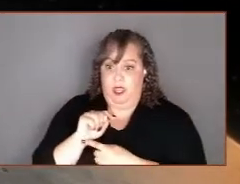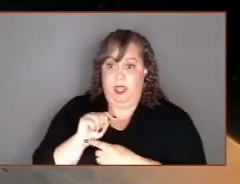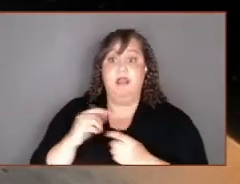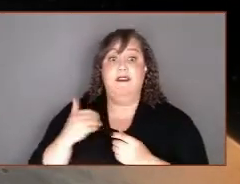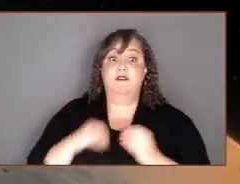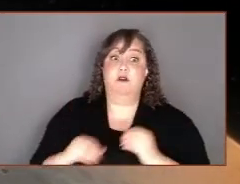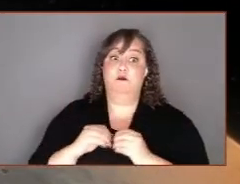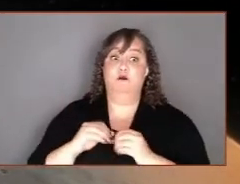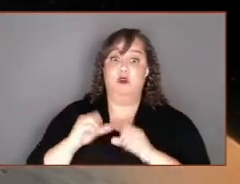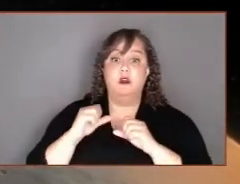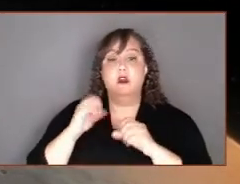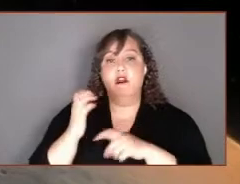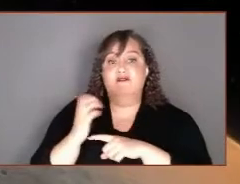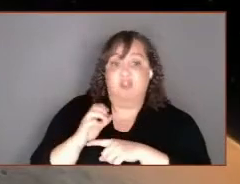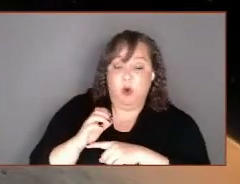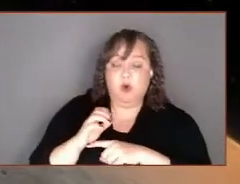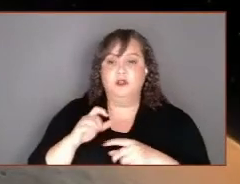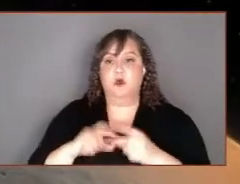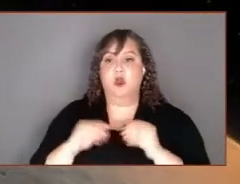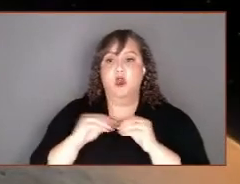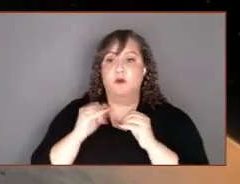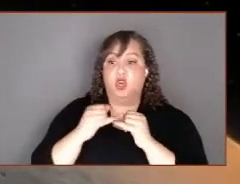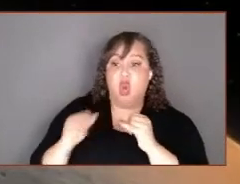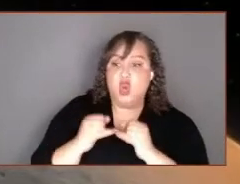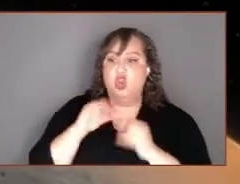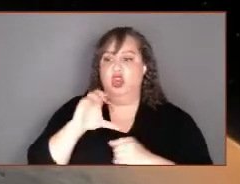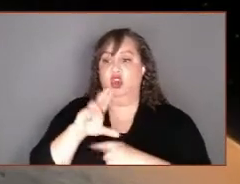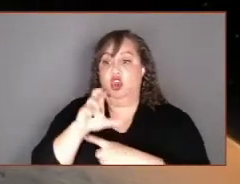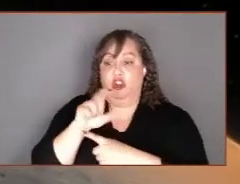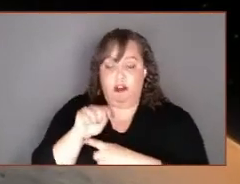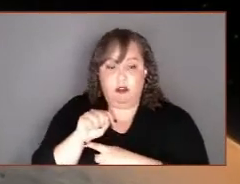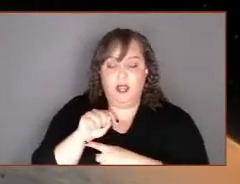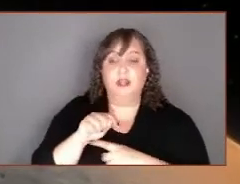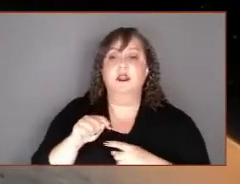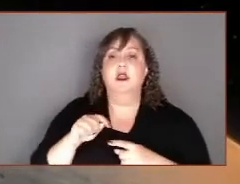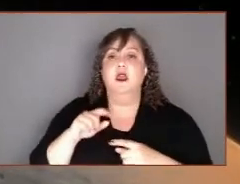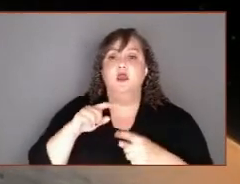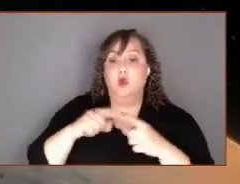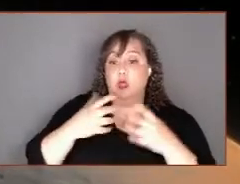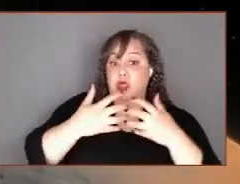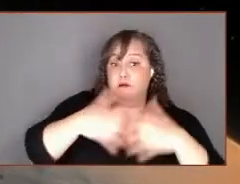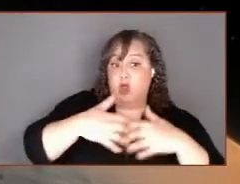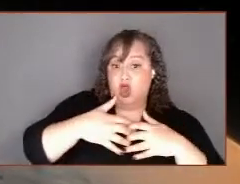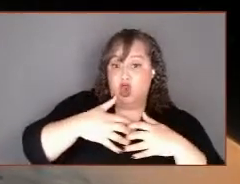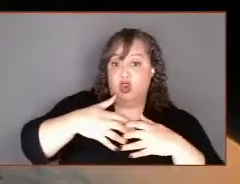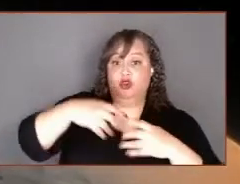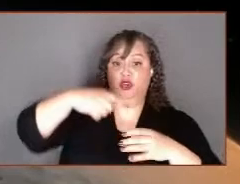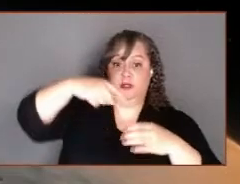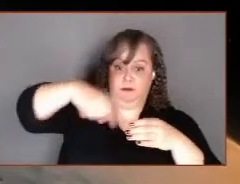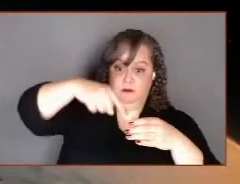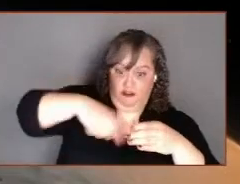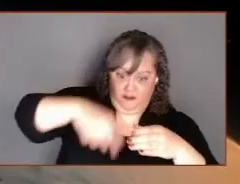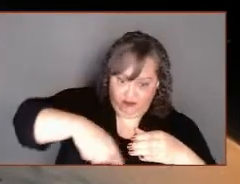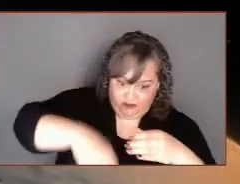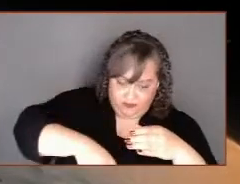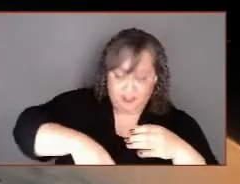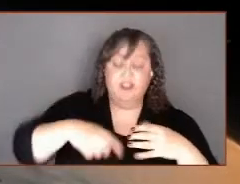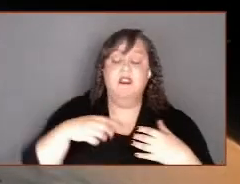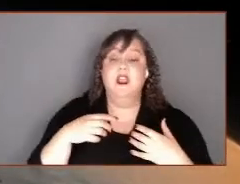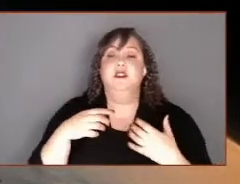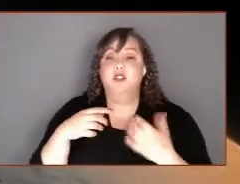immediately. More current is being applied to it, more current to the, the drill, the motor, moving the drill downwards, and you can